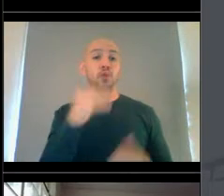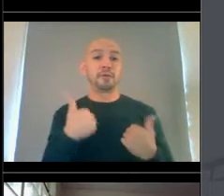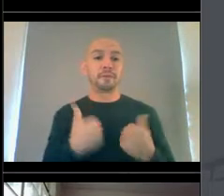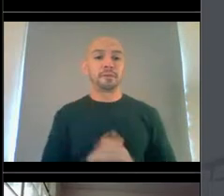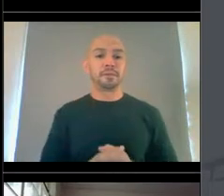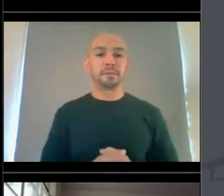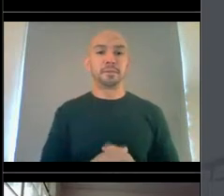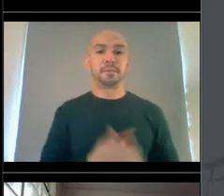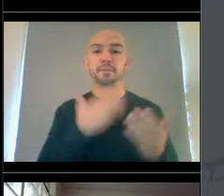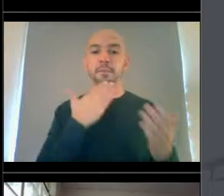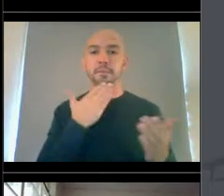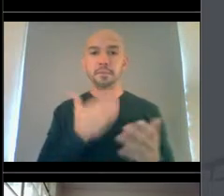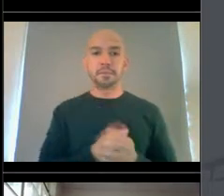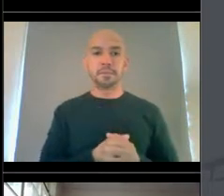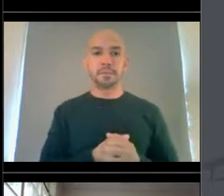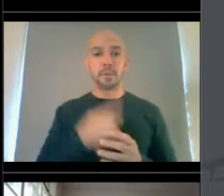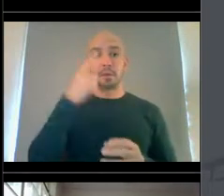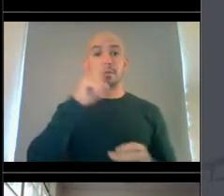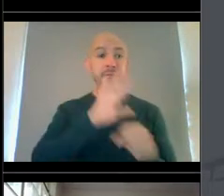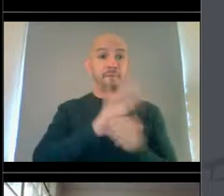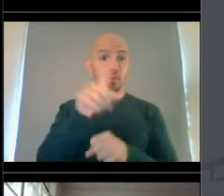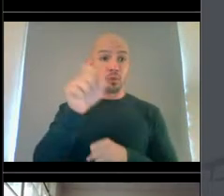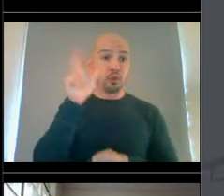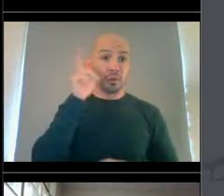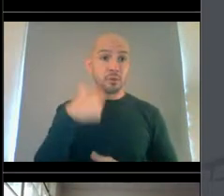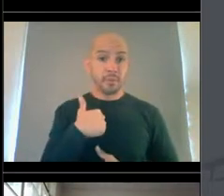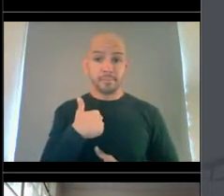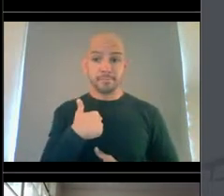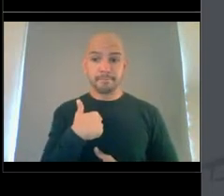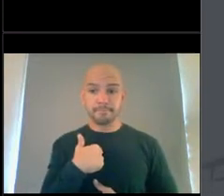great thank you just to confirm if you can hear me